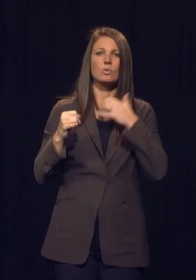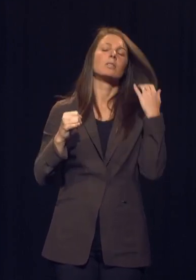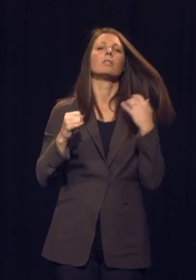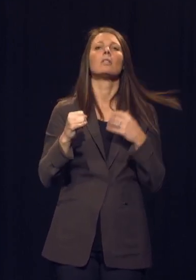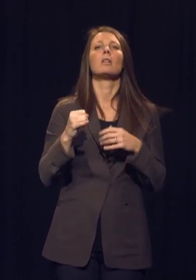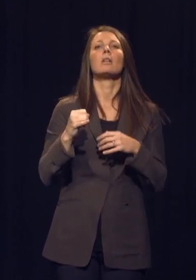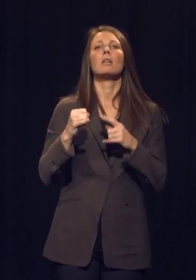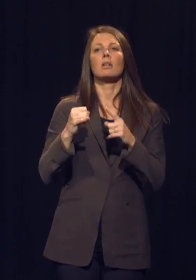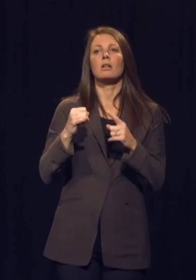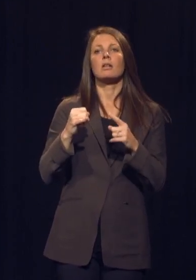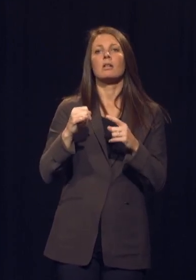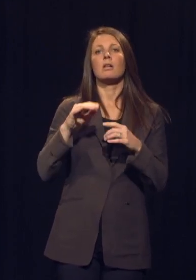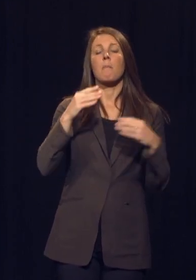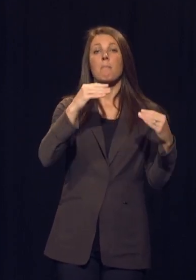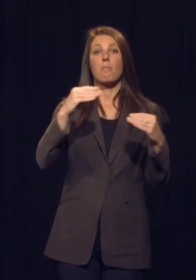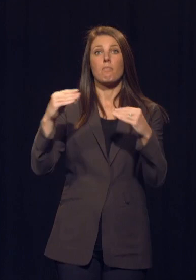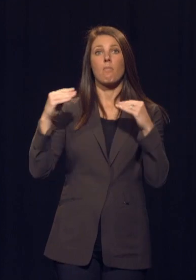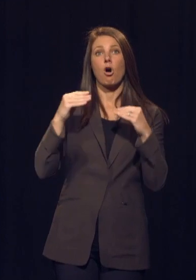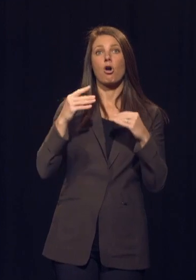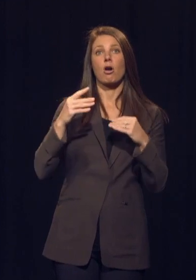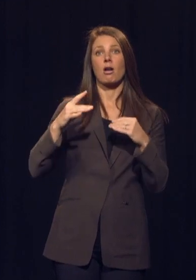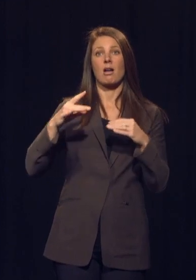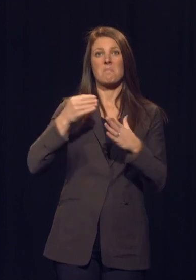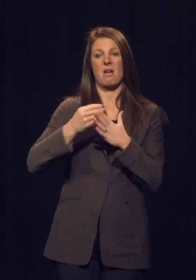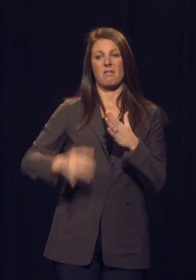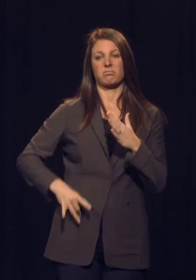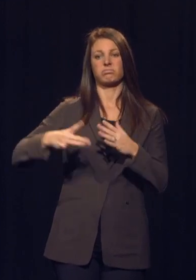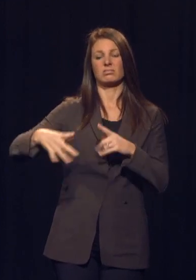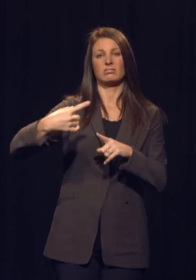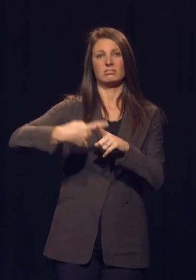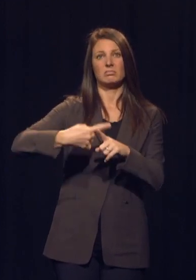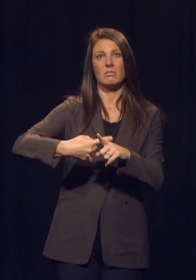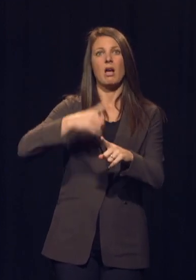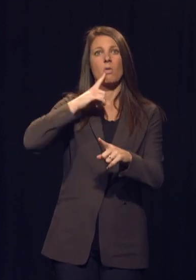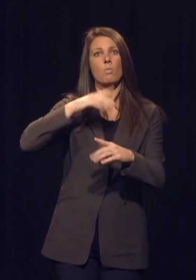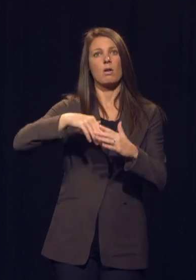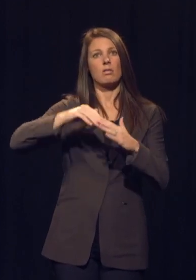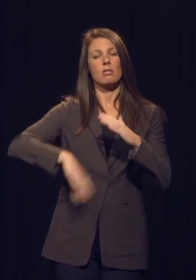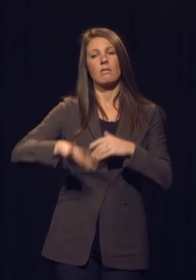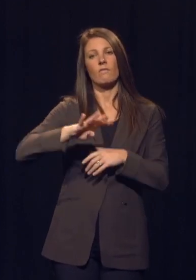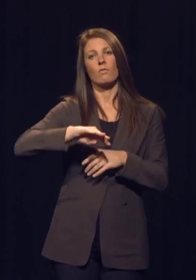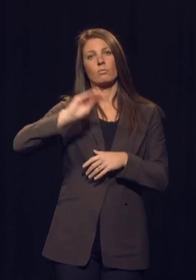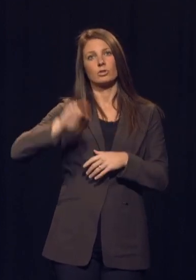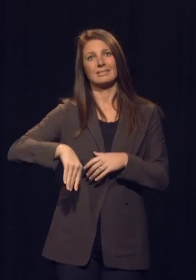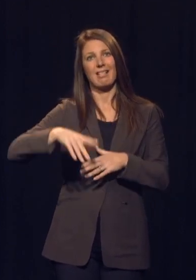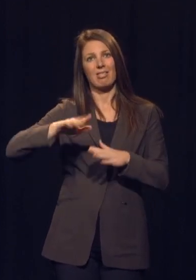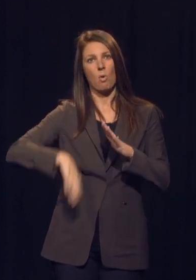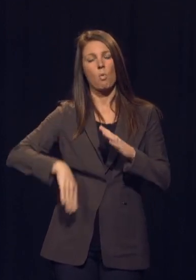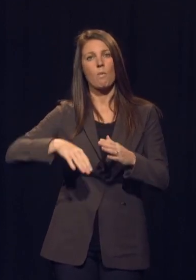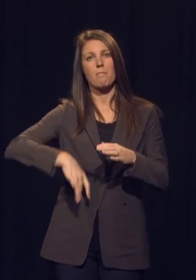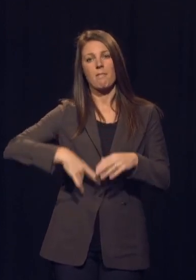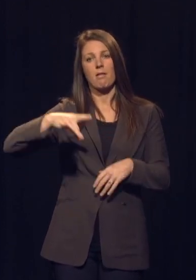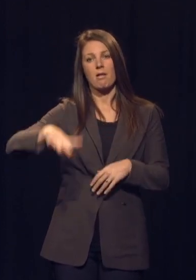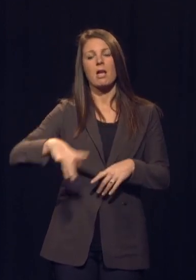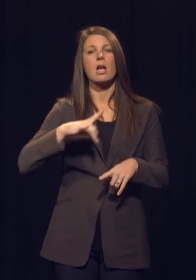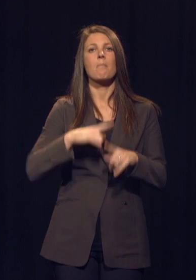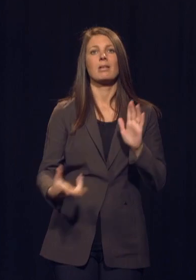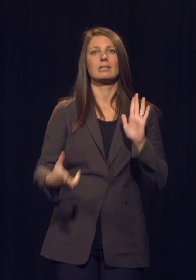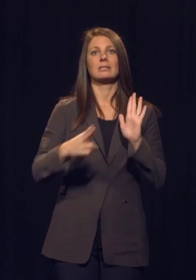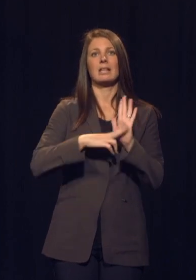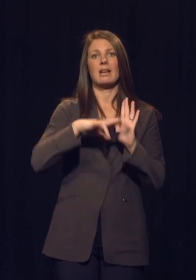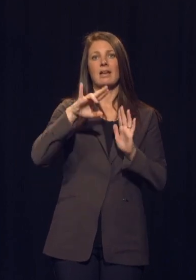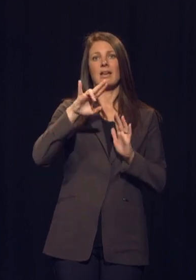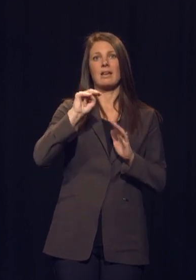4% lower than they would have been absent the reinsurance program. In addition, the signing of the Inflation Reduction Act